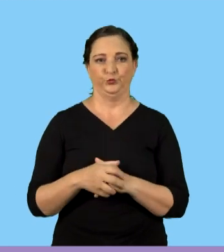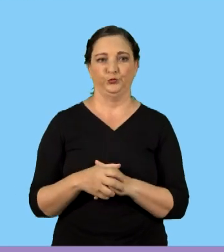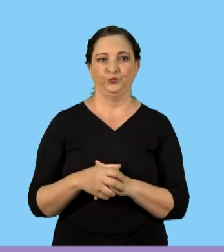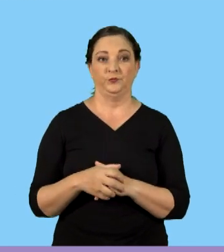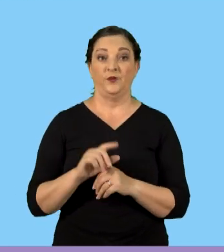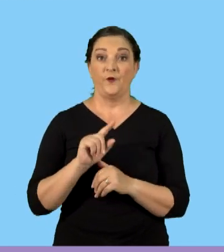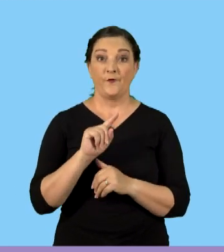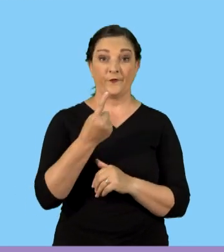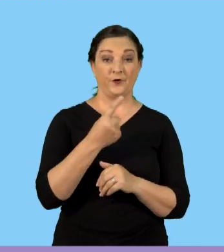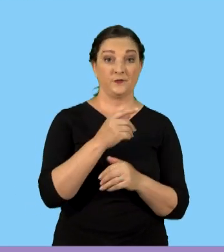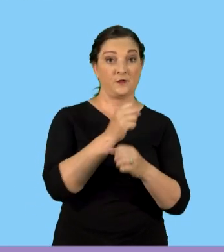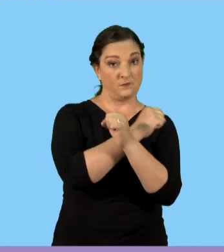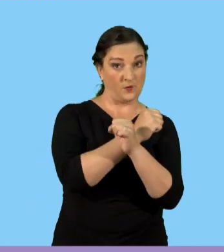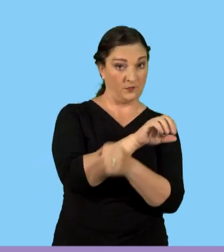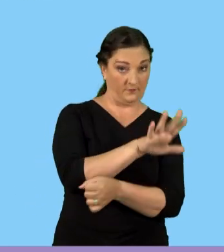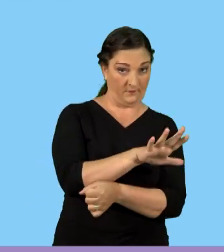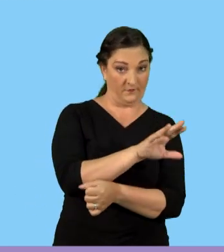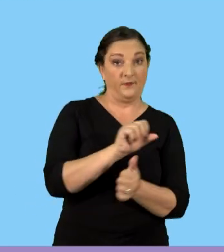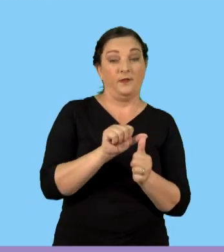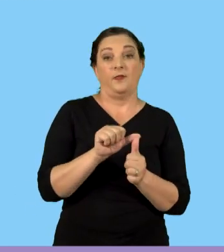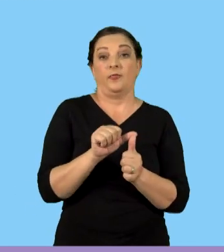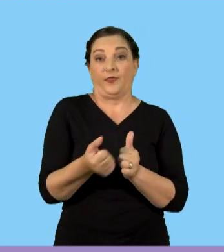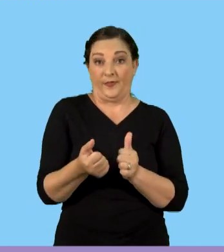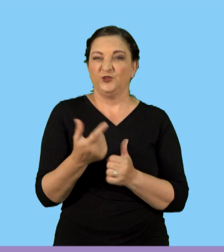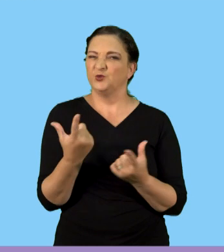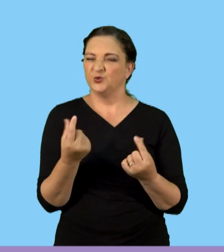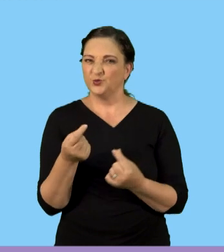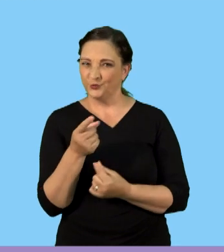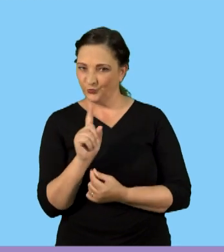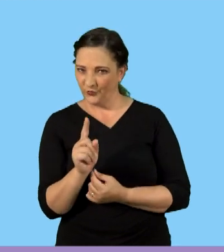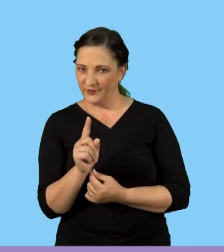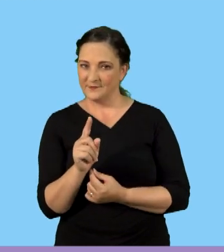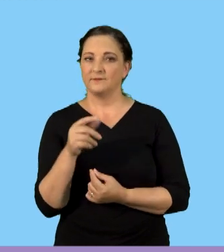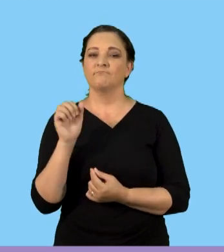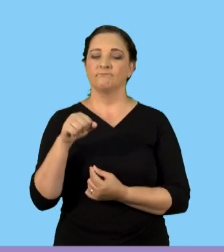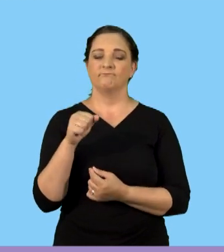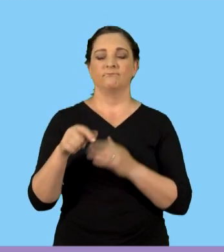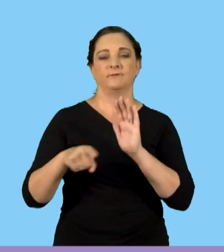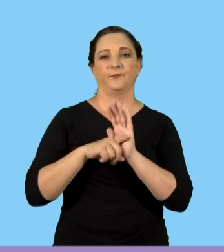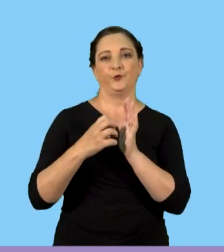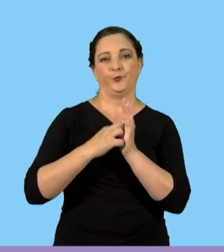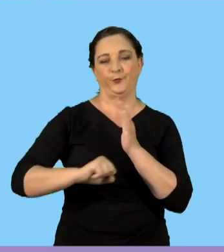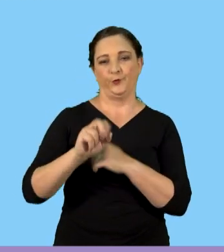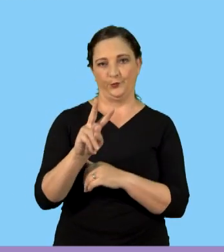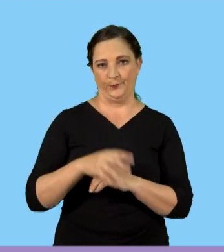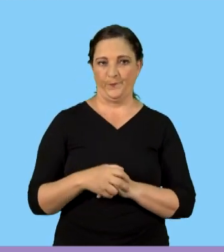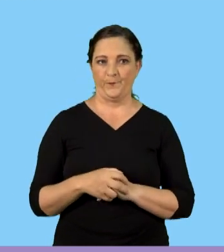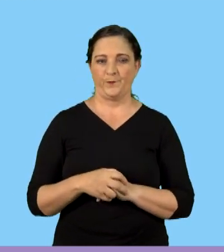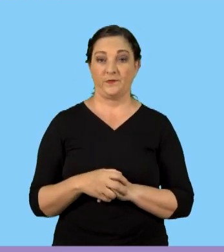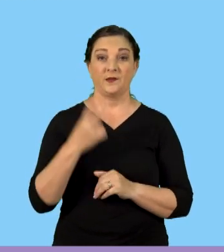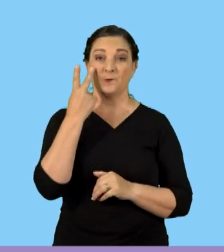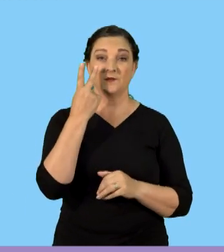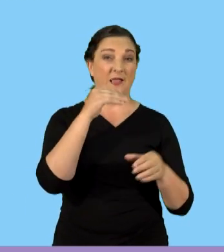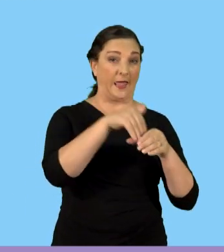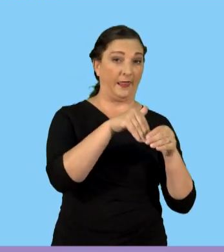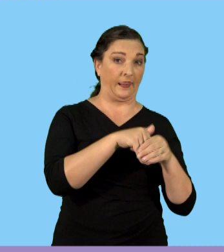first multiplied by 5 and then from that product we are going to subtract 2. So let's look at the input